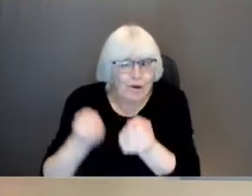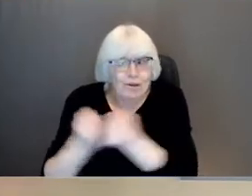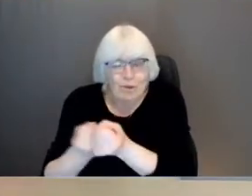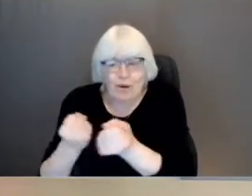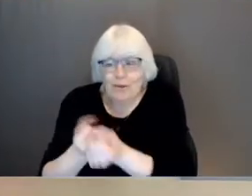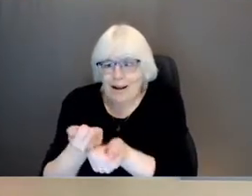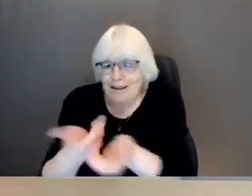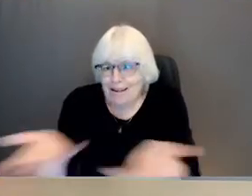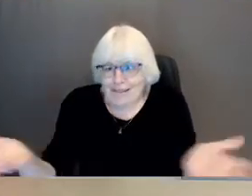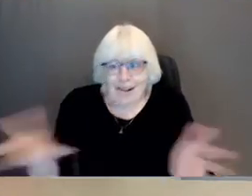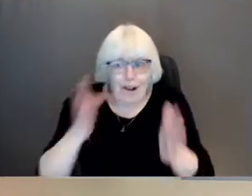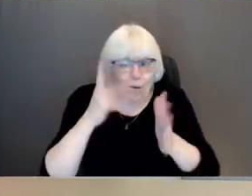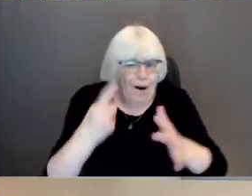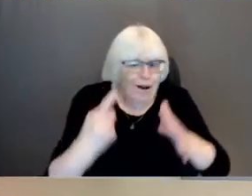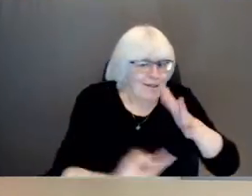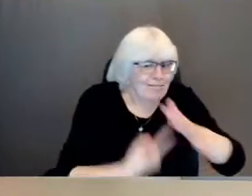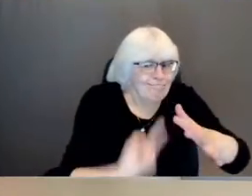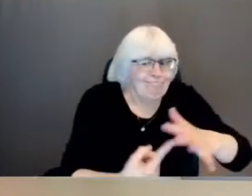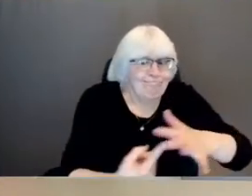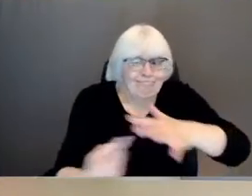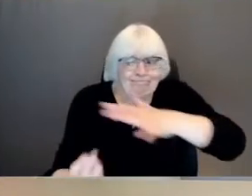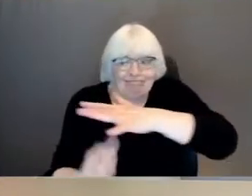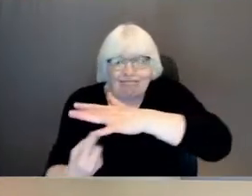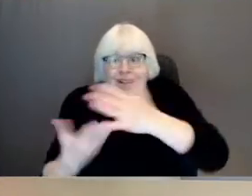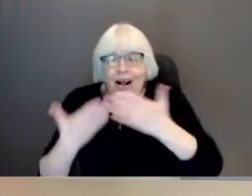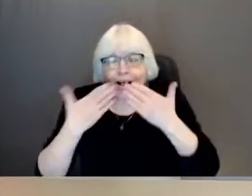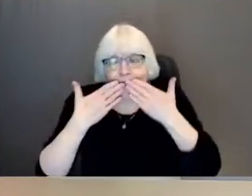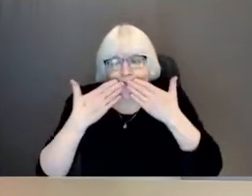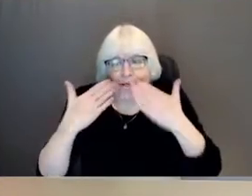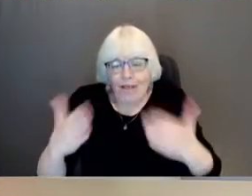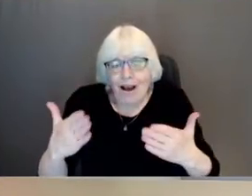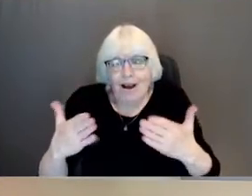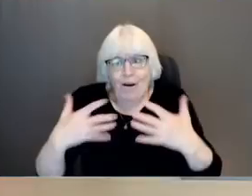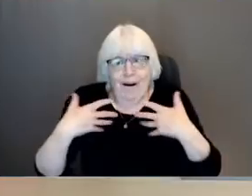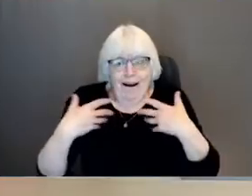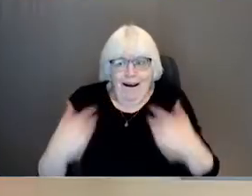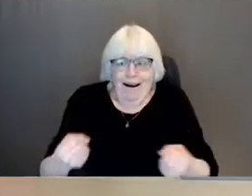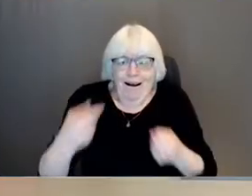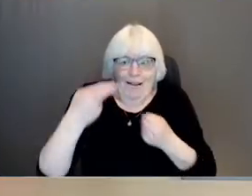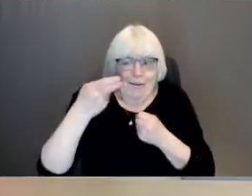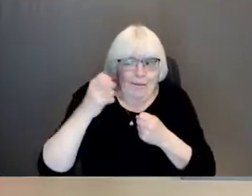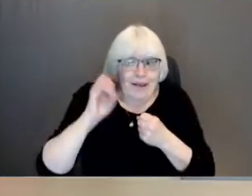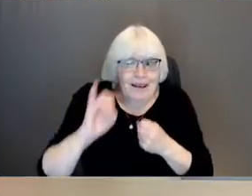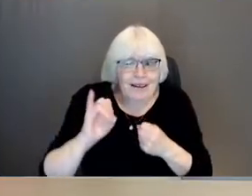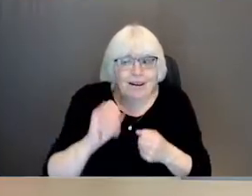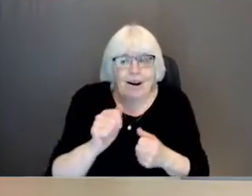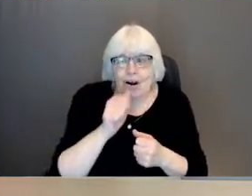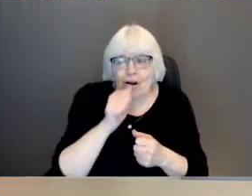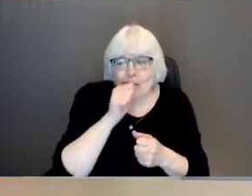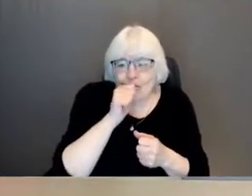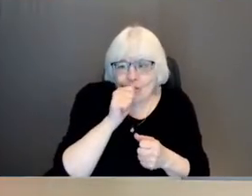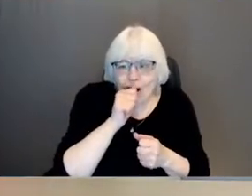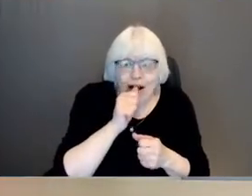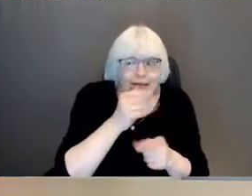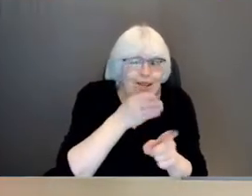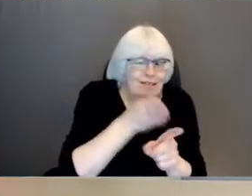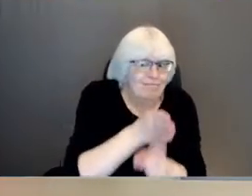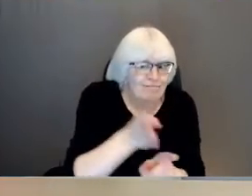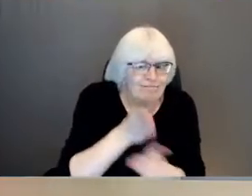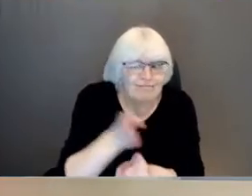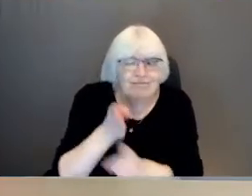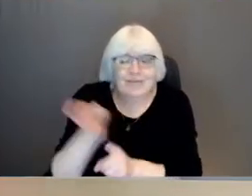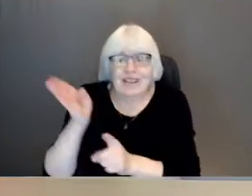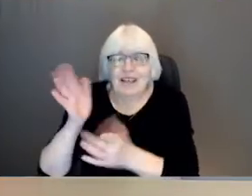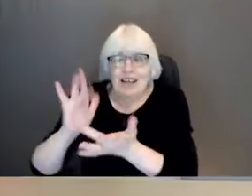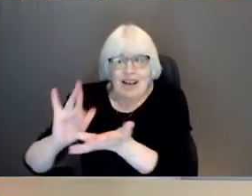our office, and healthcare workers in the private sector, including pharmacies, who are working to respond to the spike in cases. We are